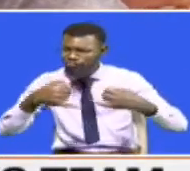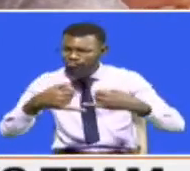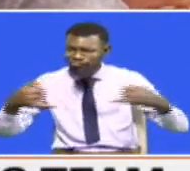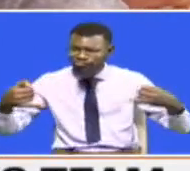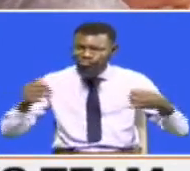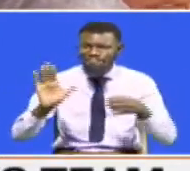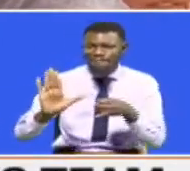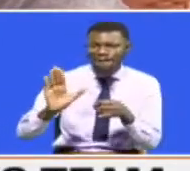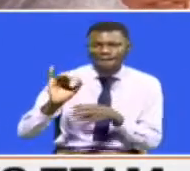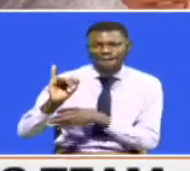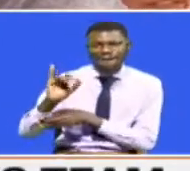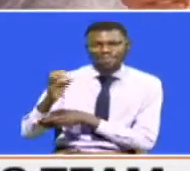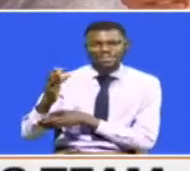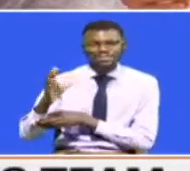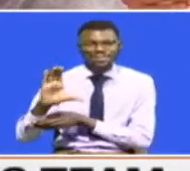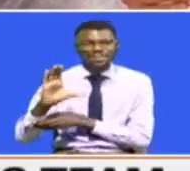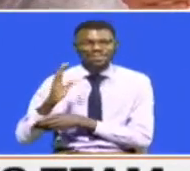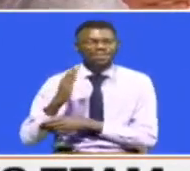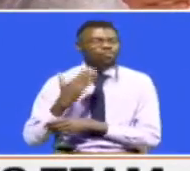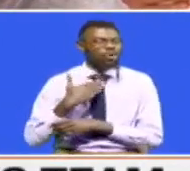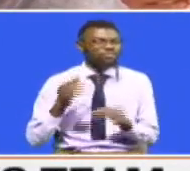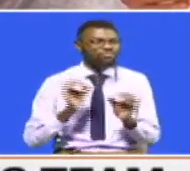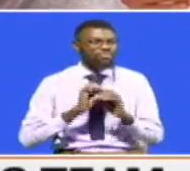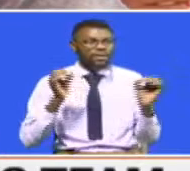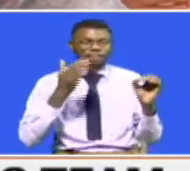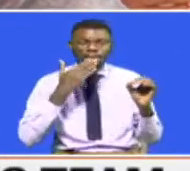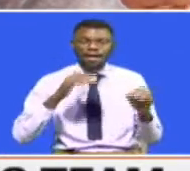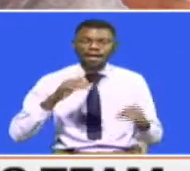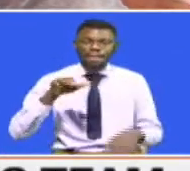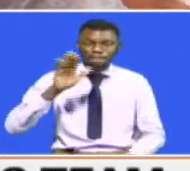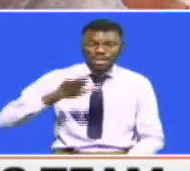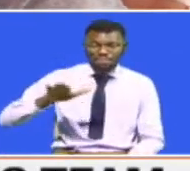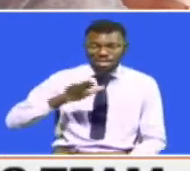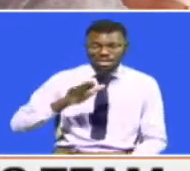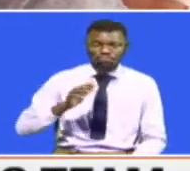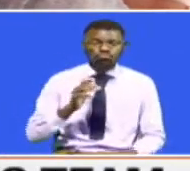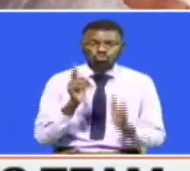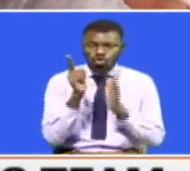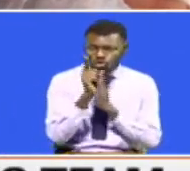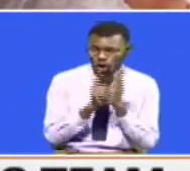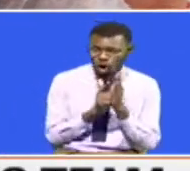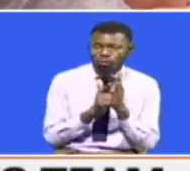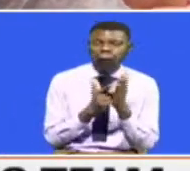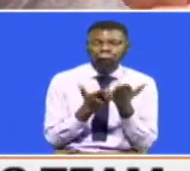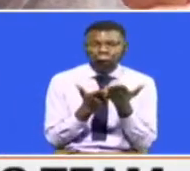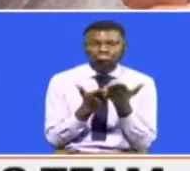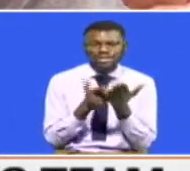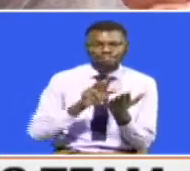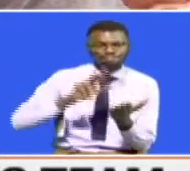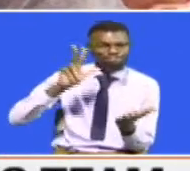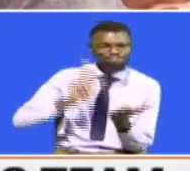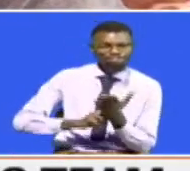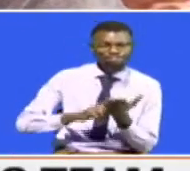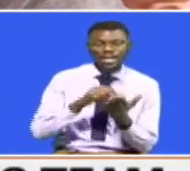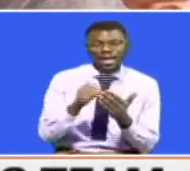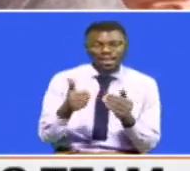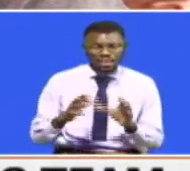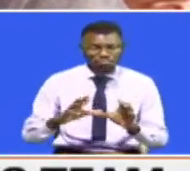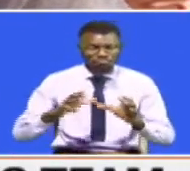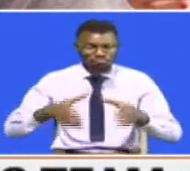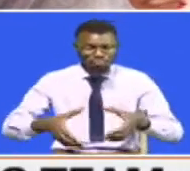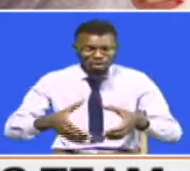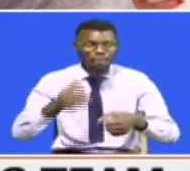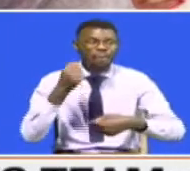locating in a framework established under the Act of Parliament with multi-stakeholders representation that is set